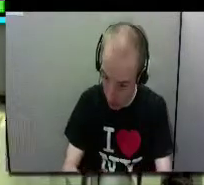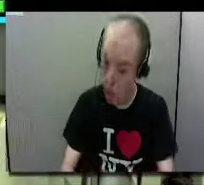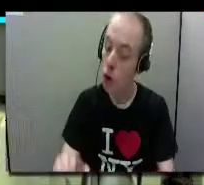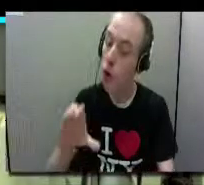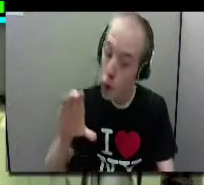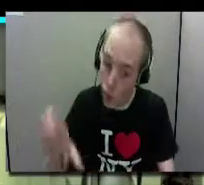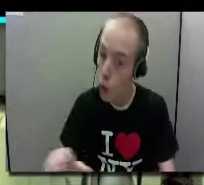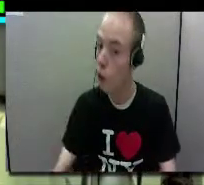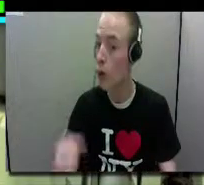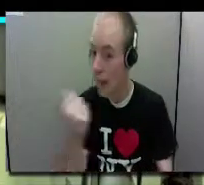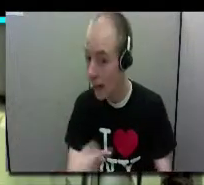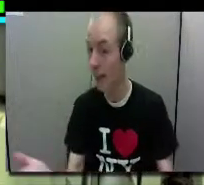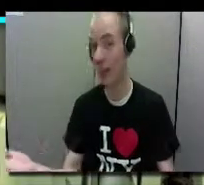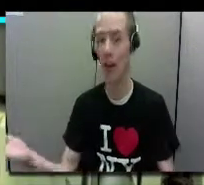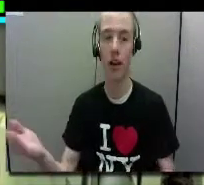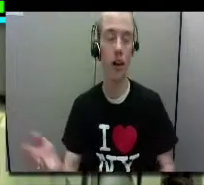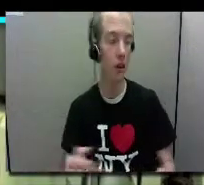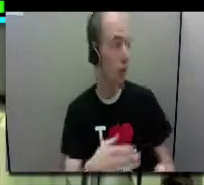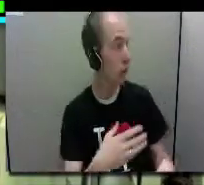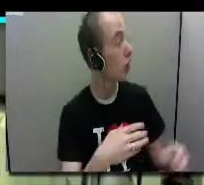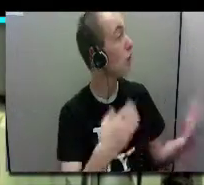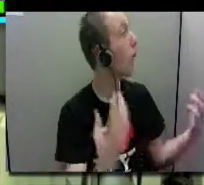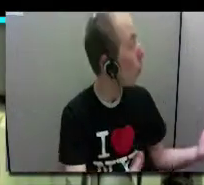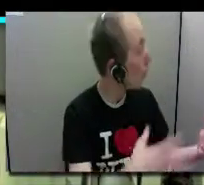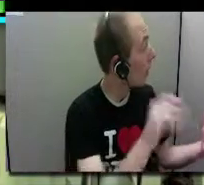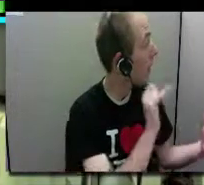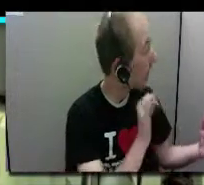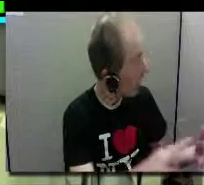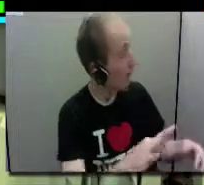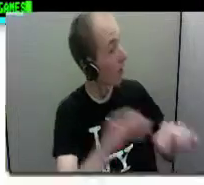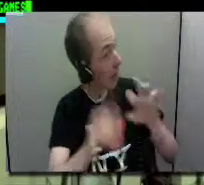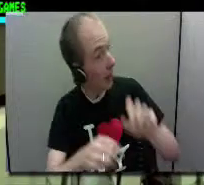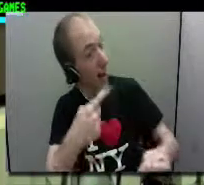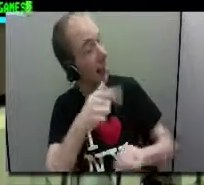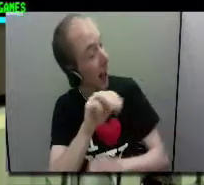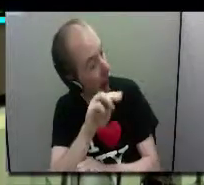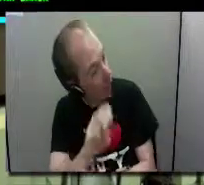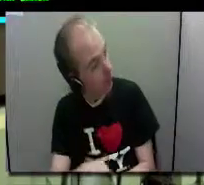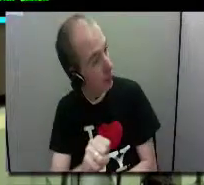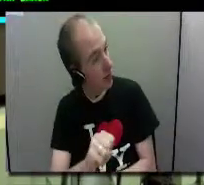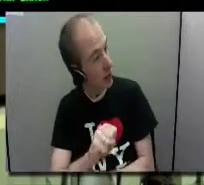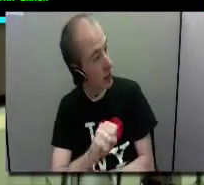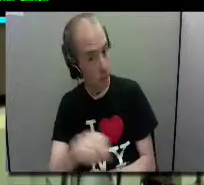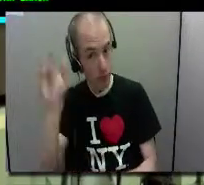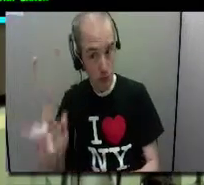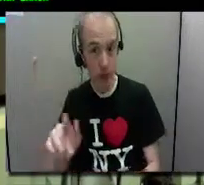anything. So if I type in games, it returns.